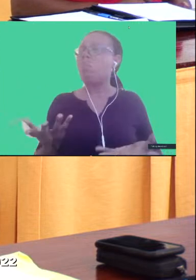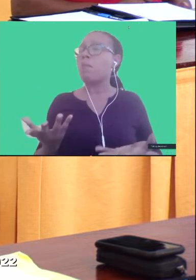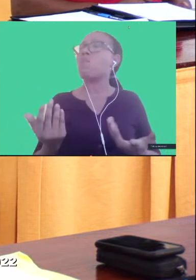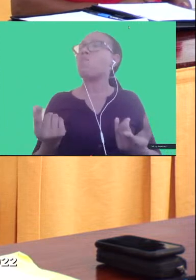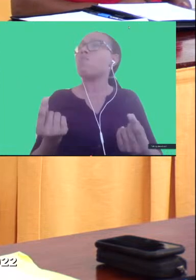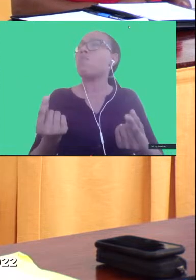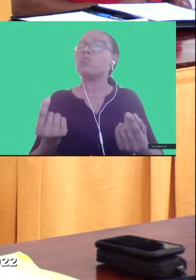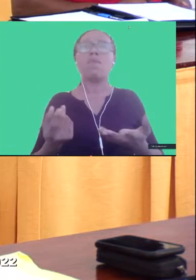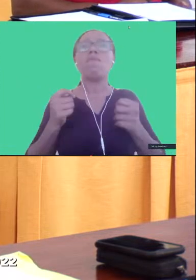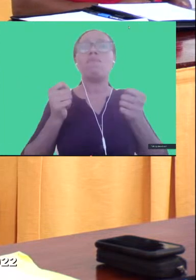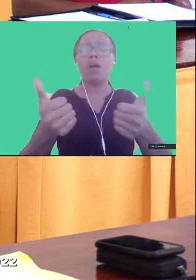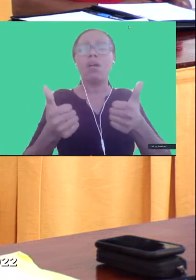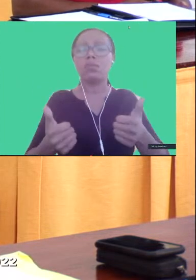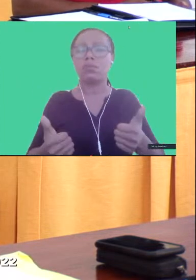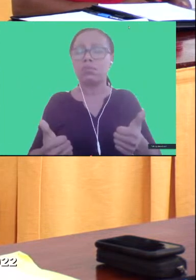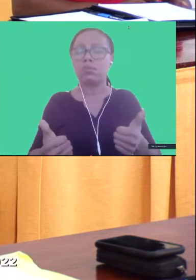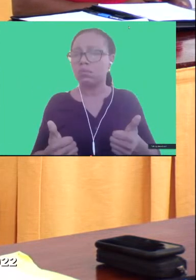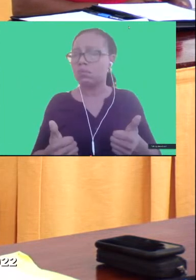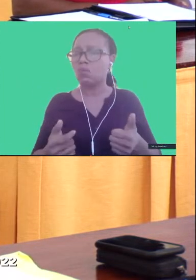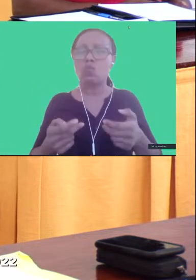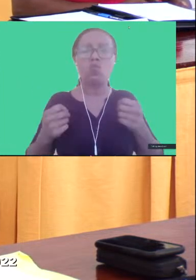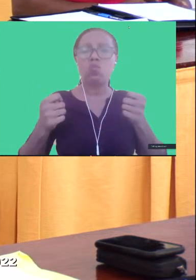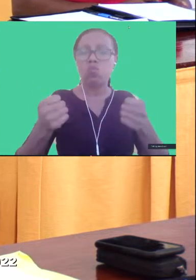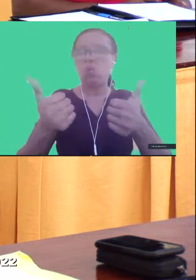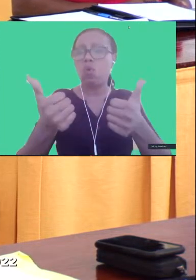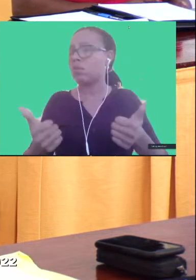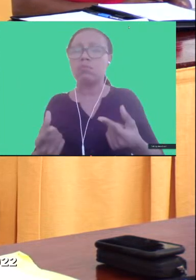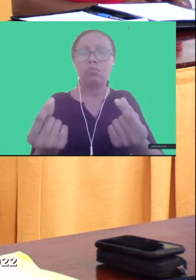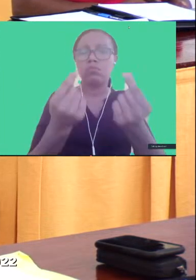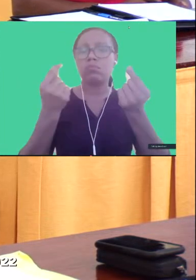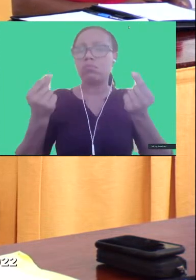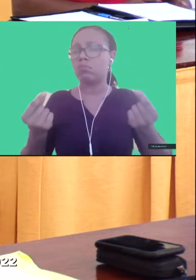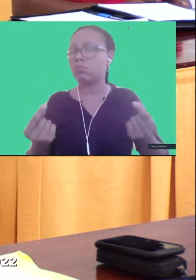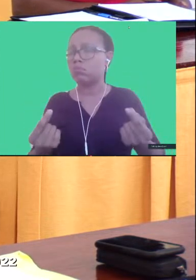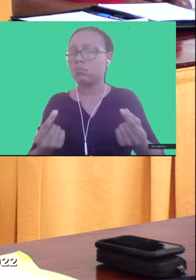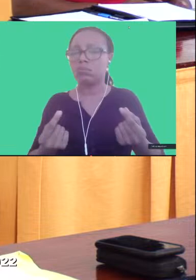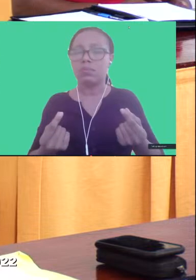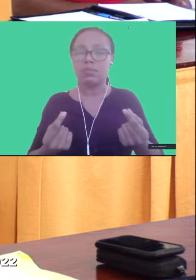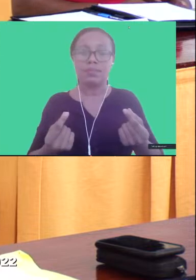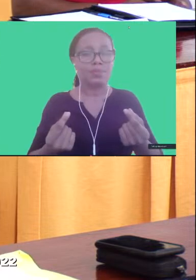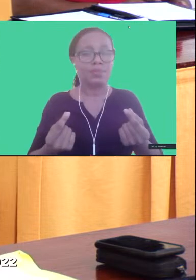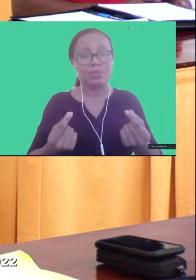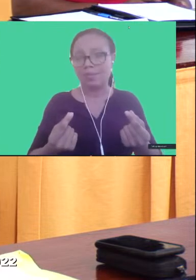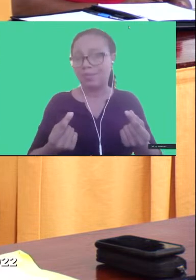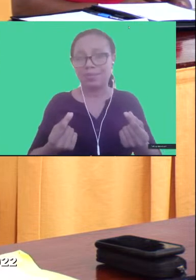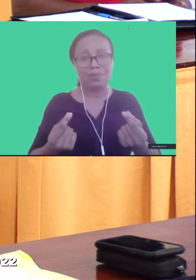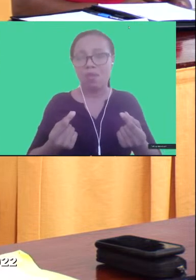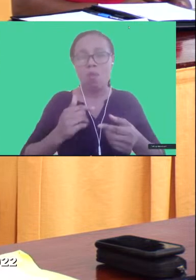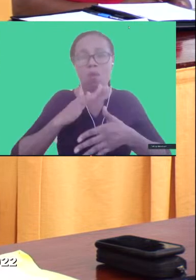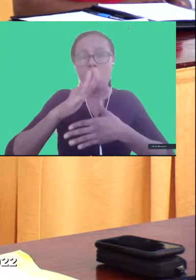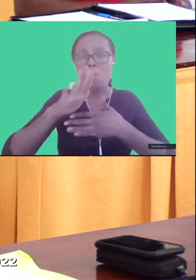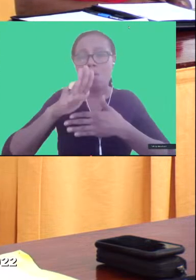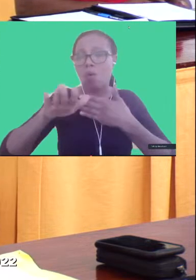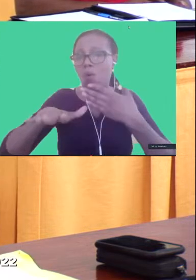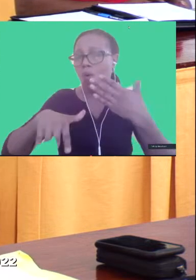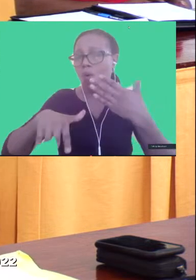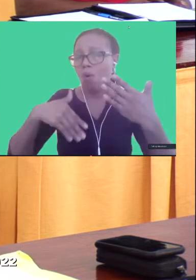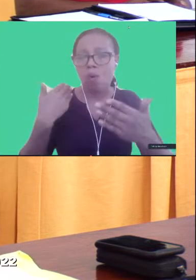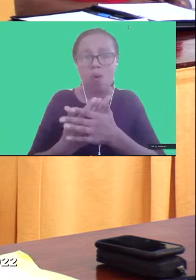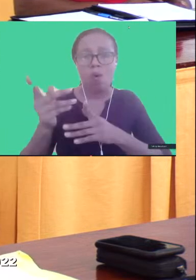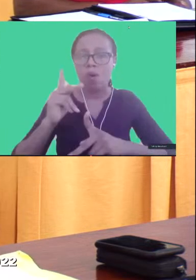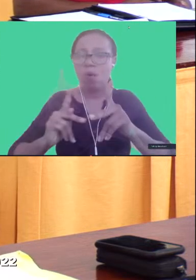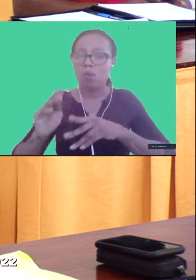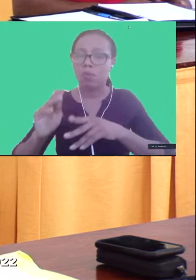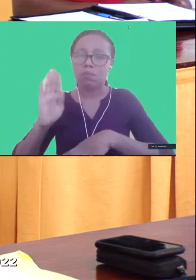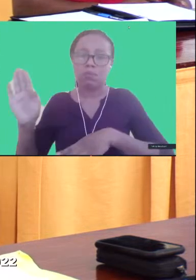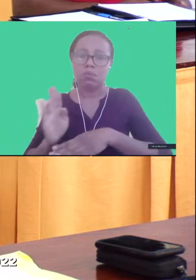class and every level of business person in Barbados. And so therefore, the fact that the dump will close at 6 o'clock on the evening